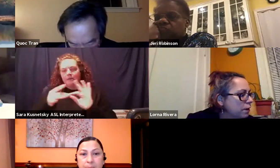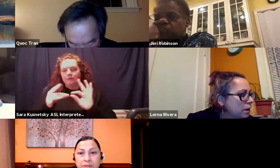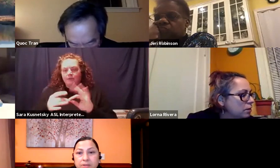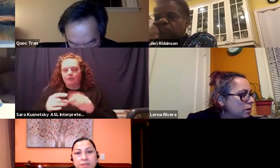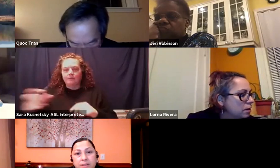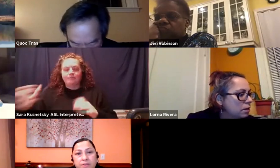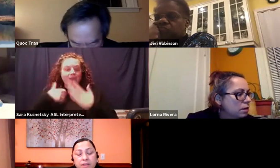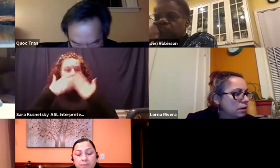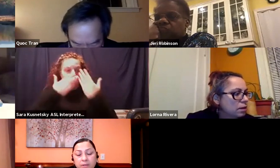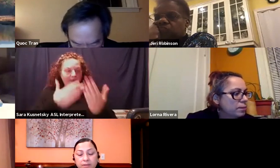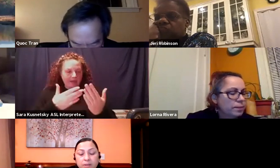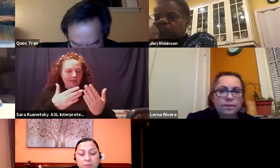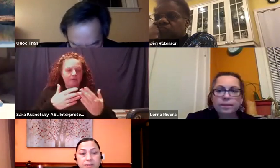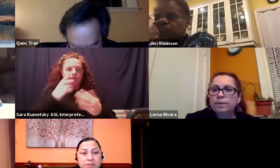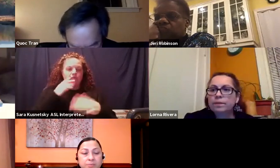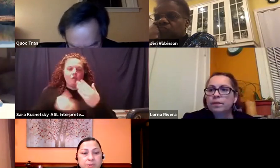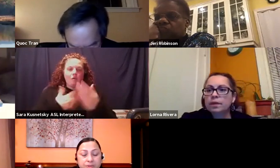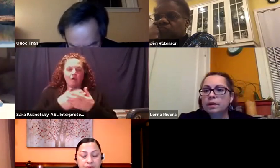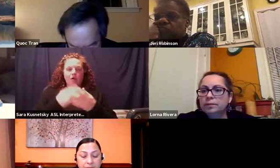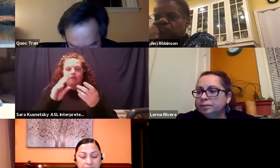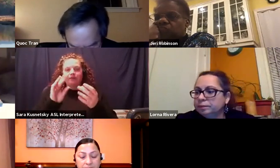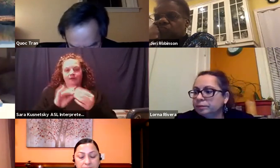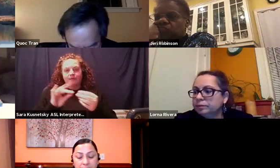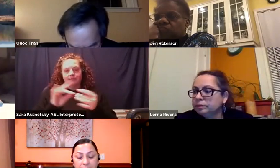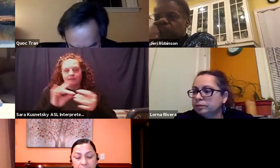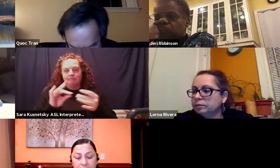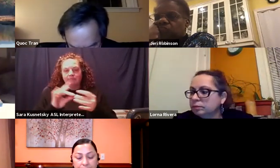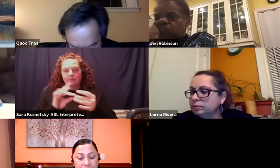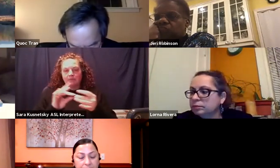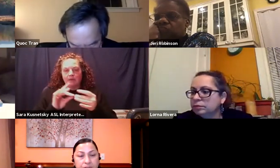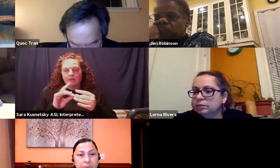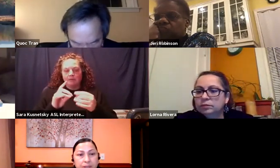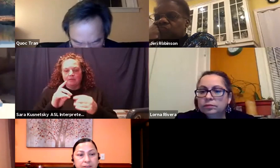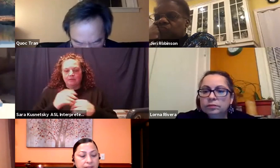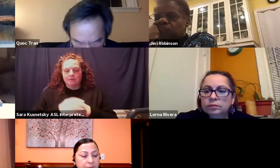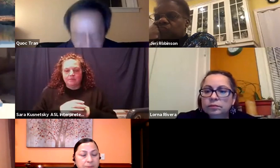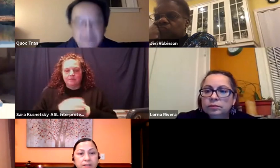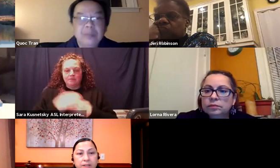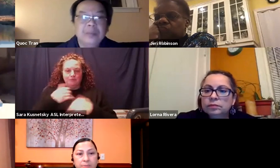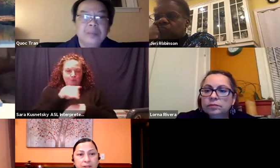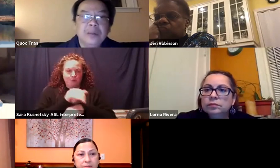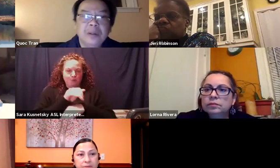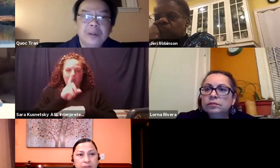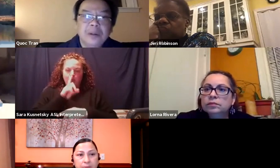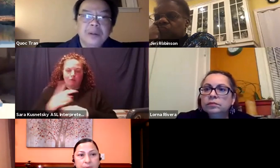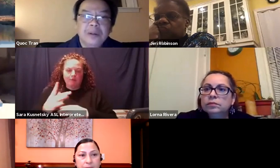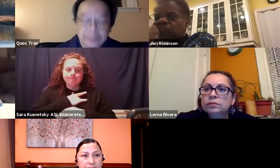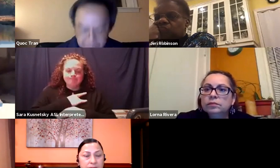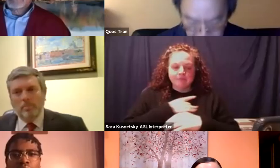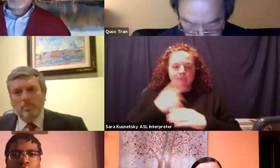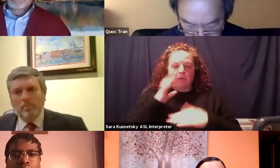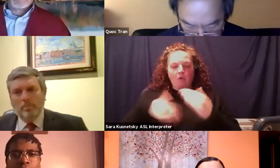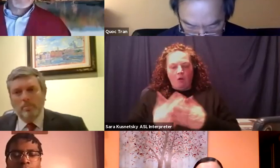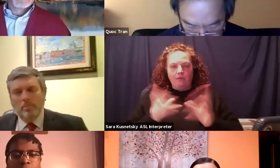the speakers this evening. I'm always just really touched by everybody that comes out and